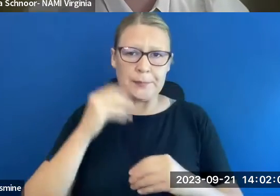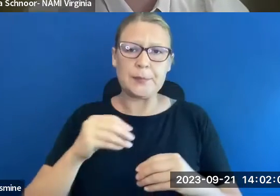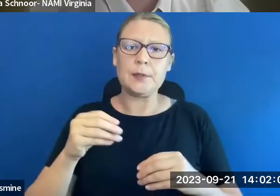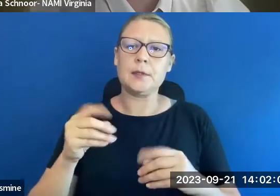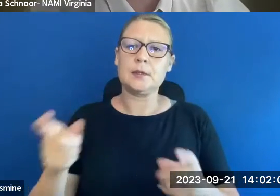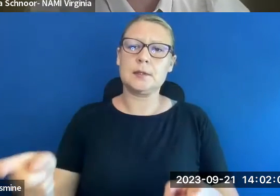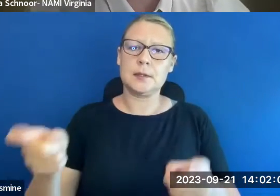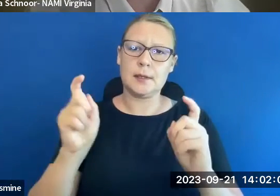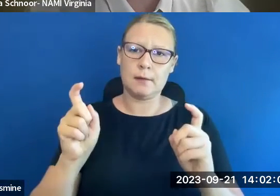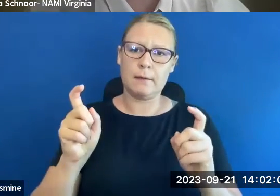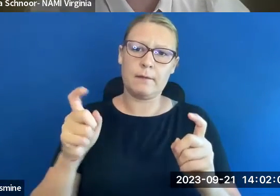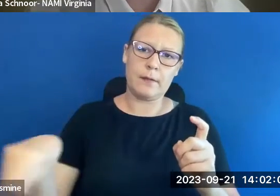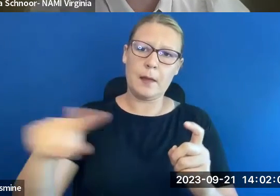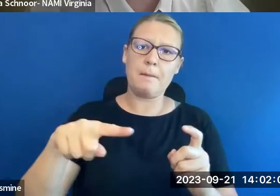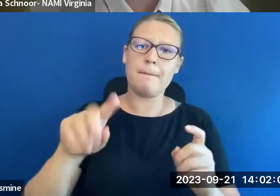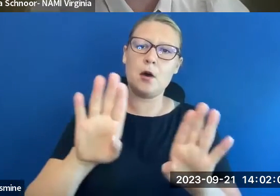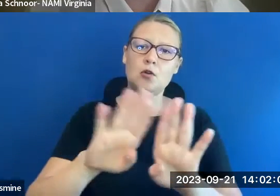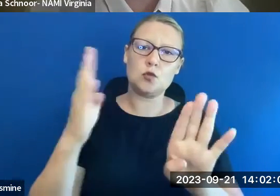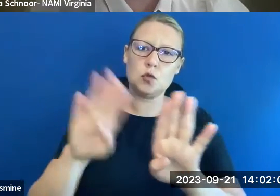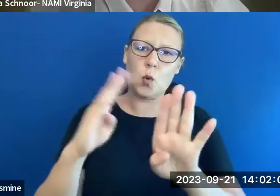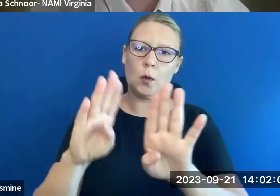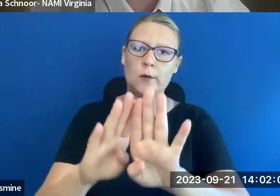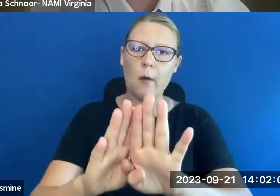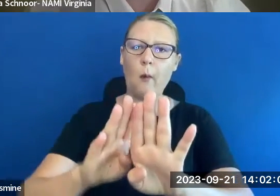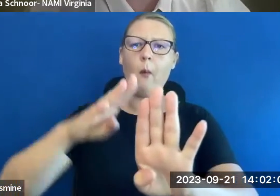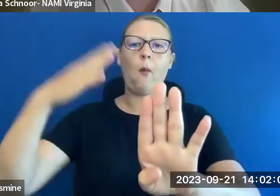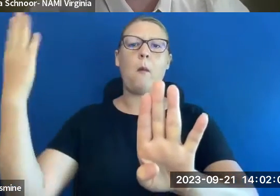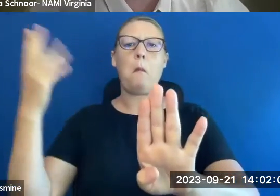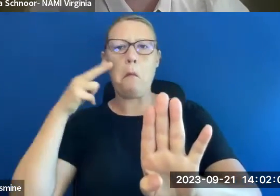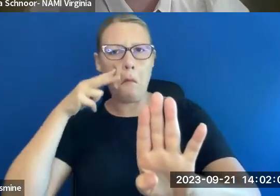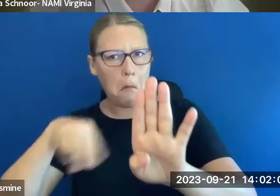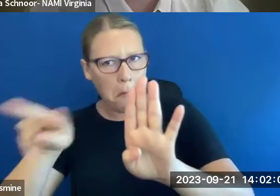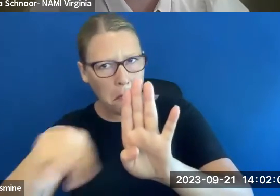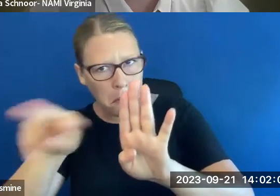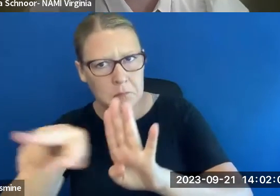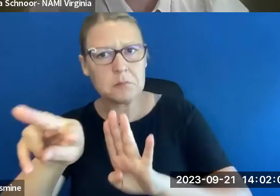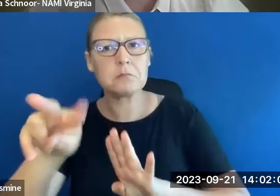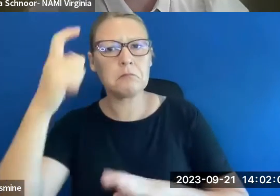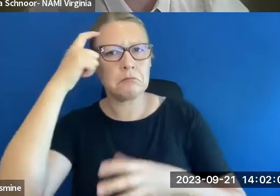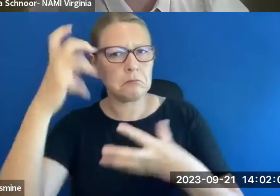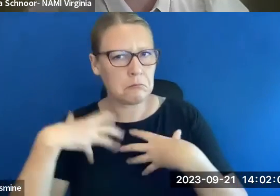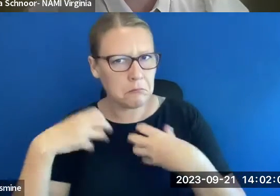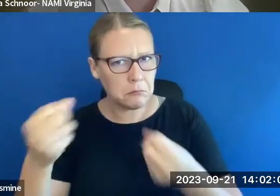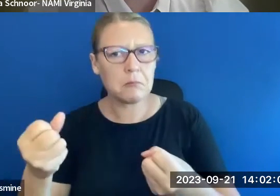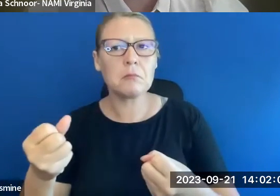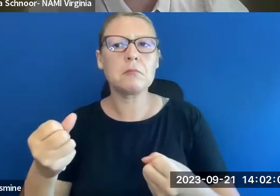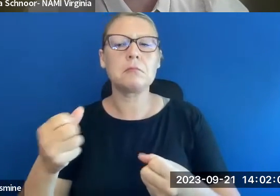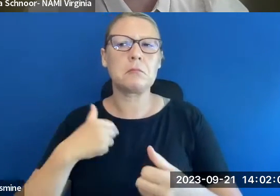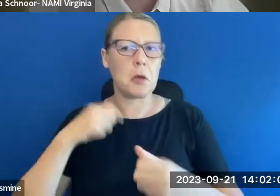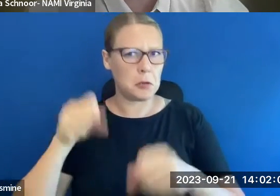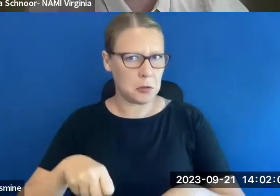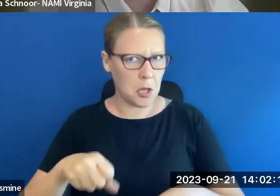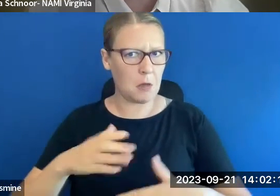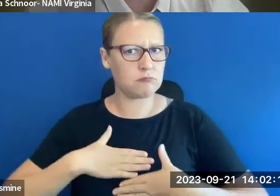door to open for them. And I think it also allowed for adults to actually see that